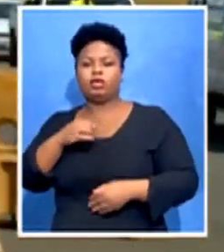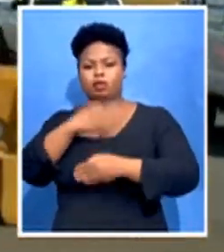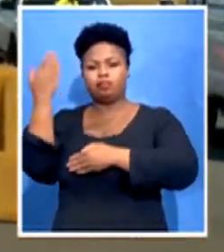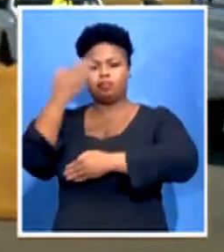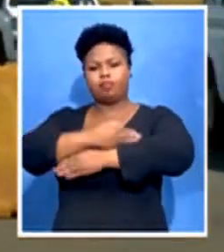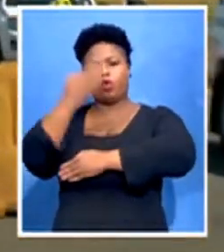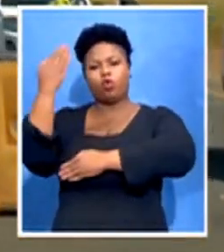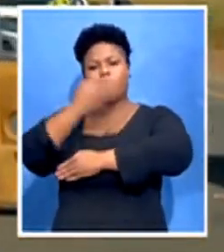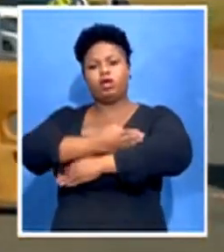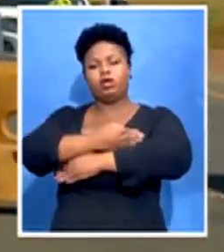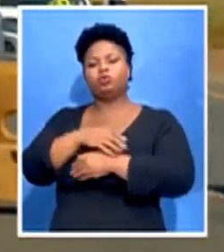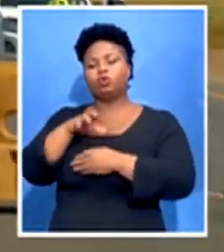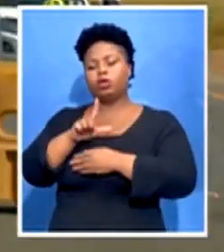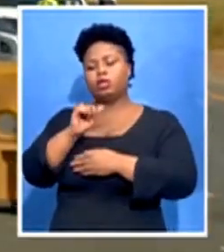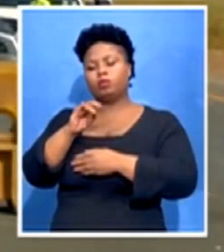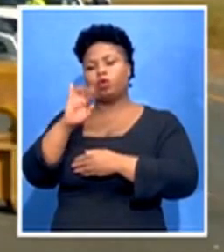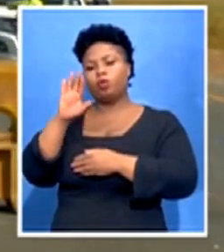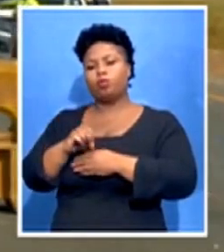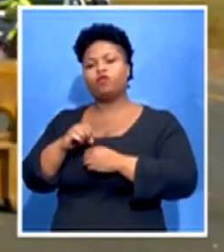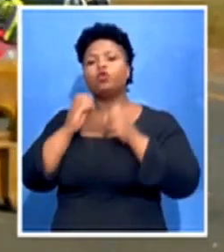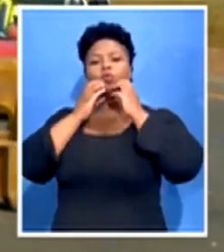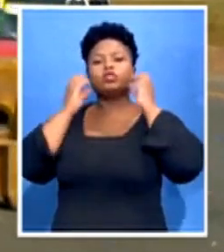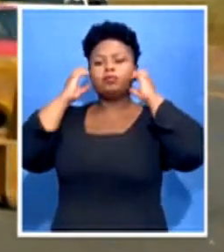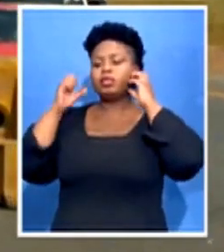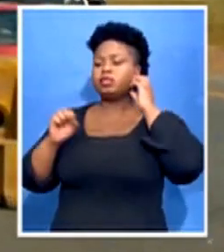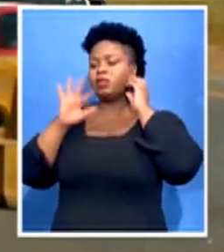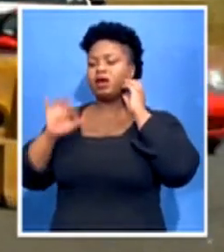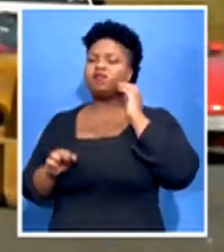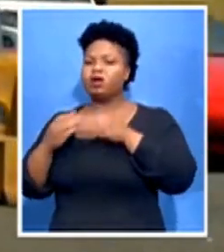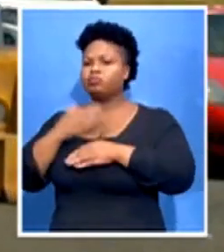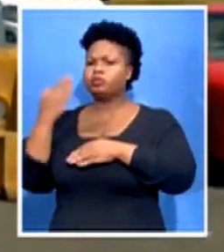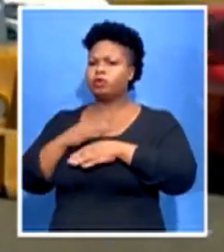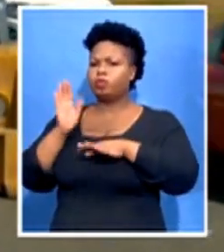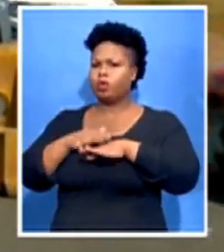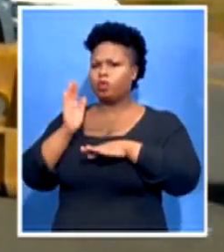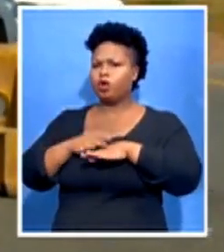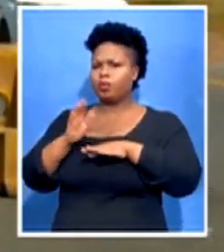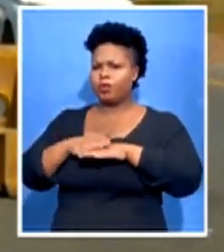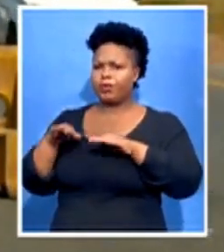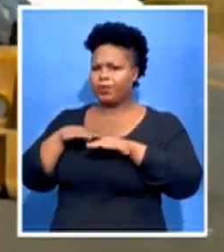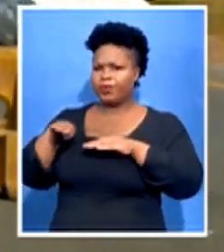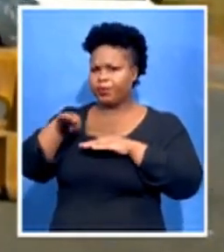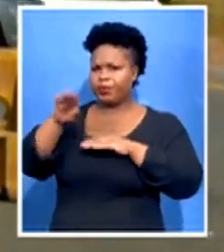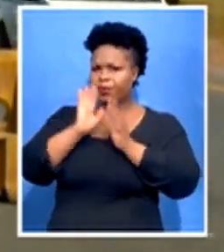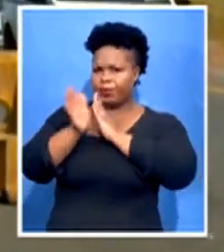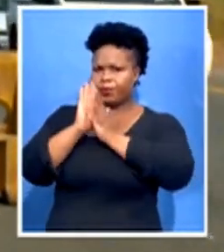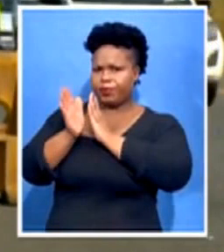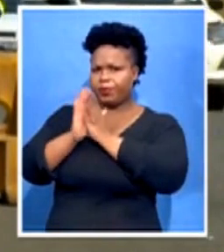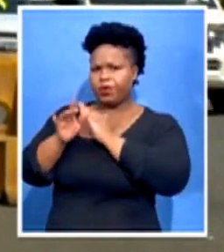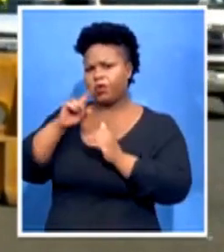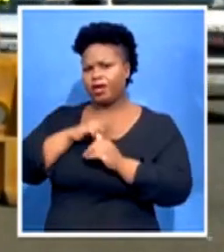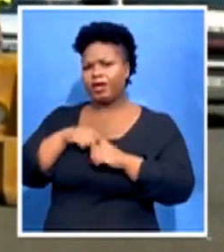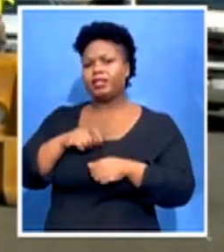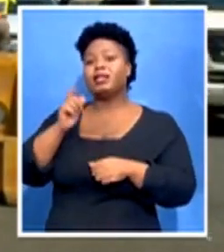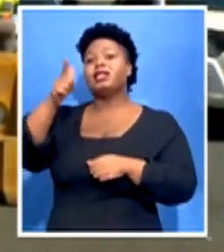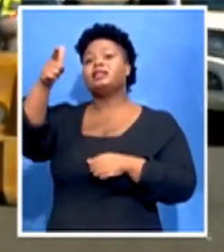experiencing here at the border. They are opening more for more cars to actually to pass so that they can stop at some point so that they can allow